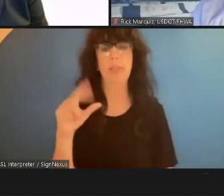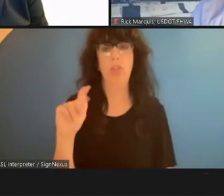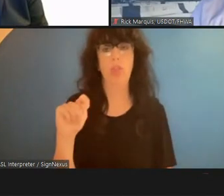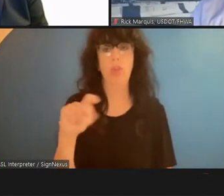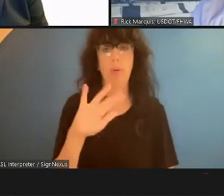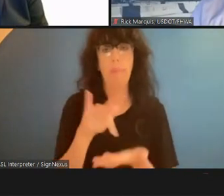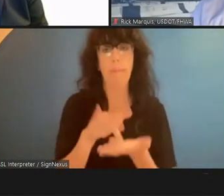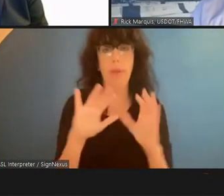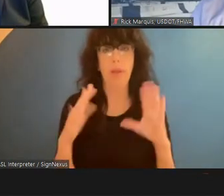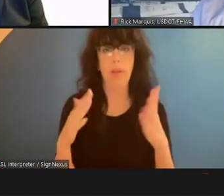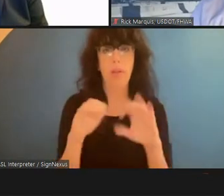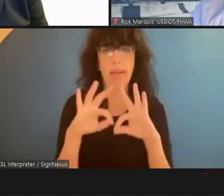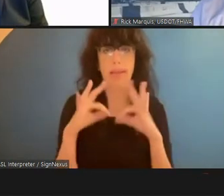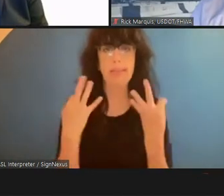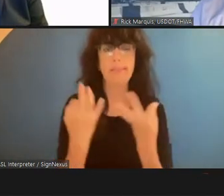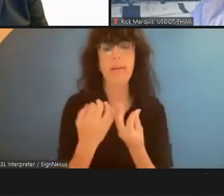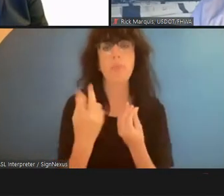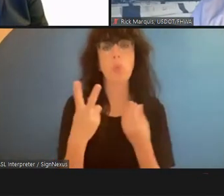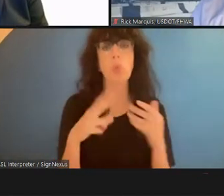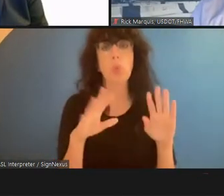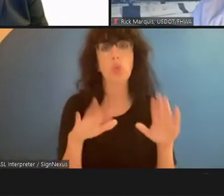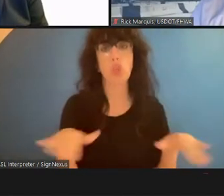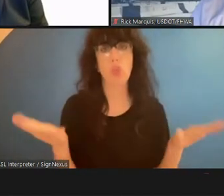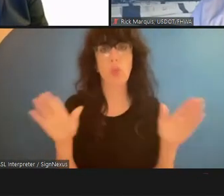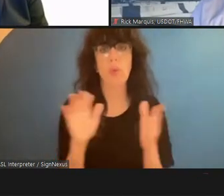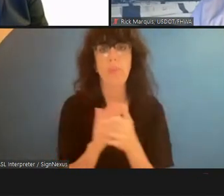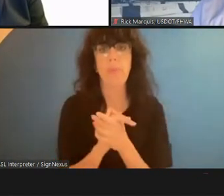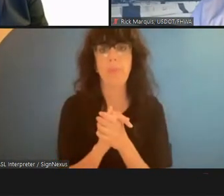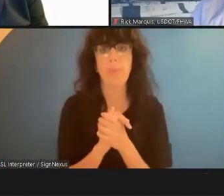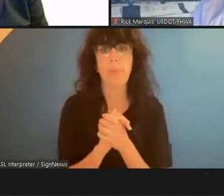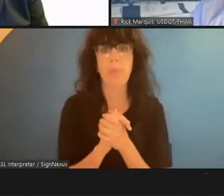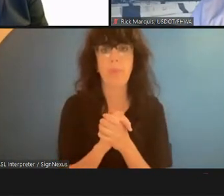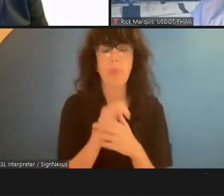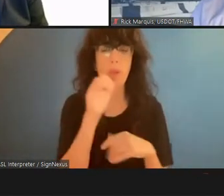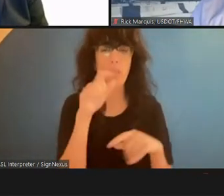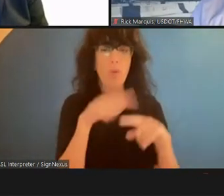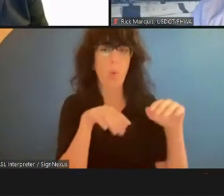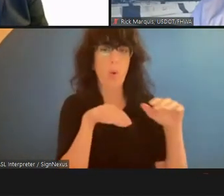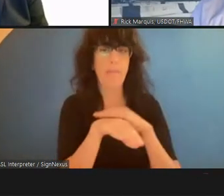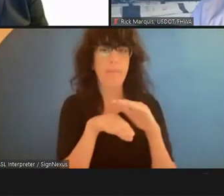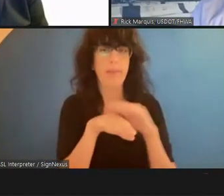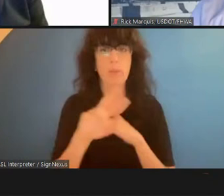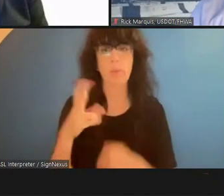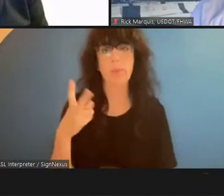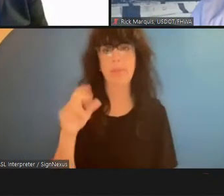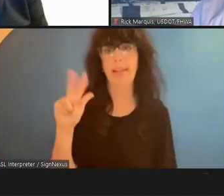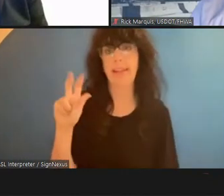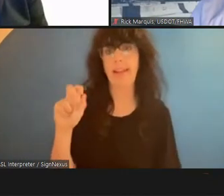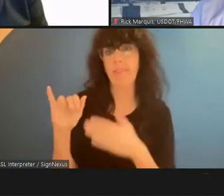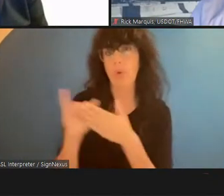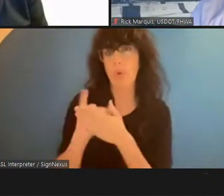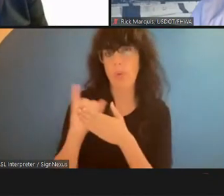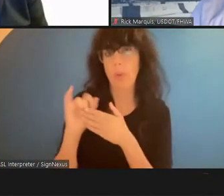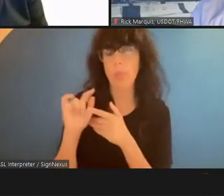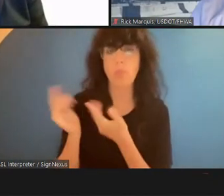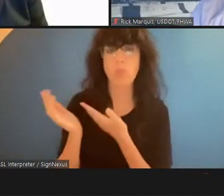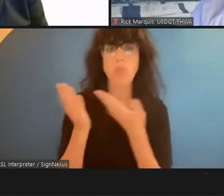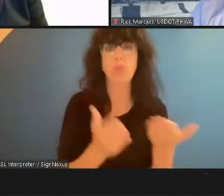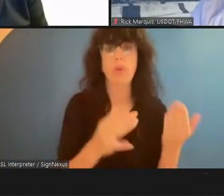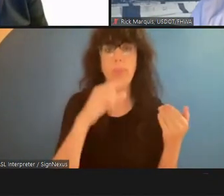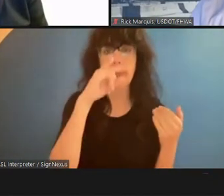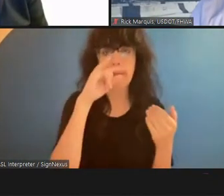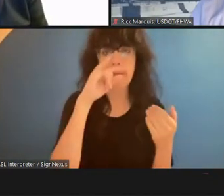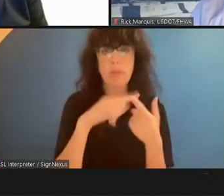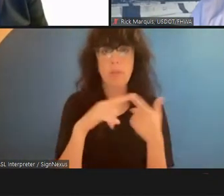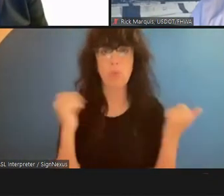family with two children here i don't have access to the second avenue subway to take my kids to all of